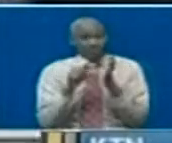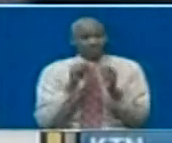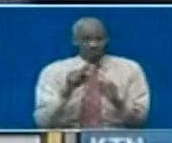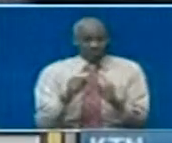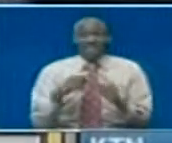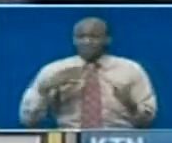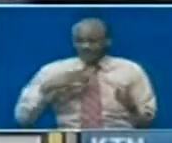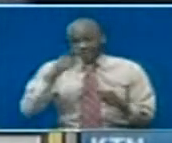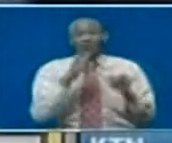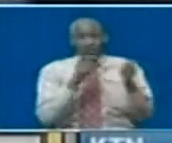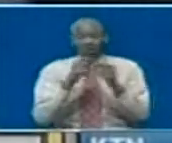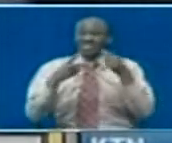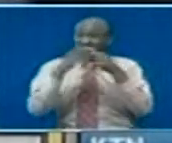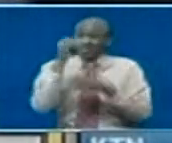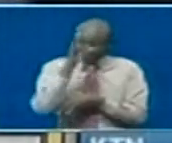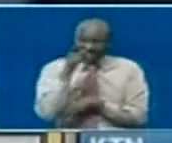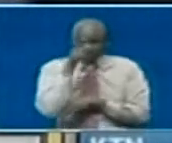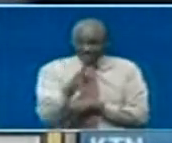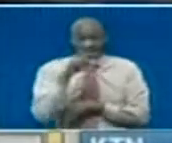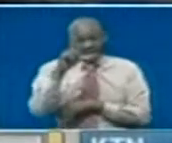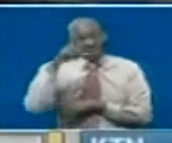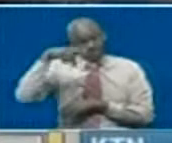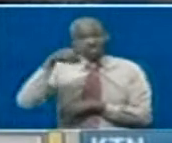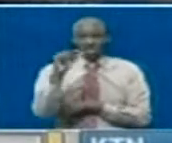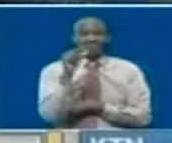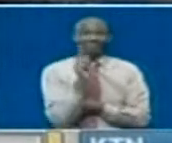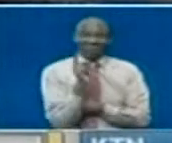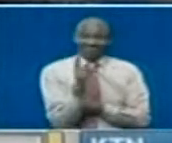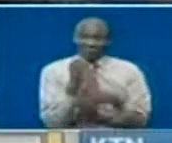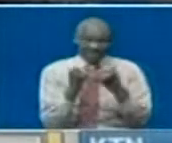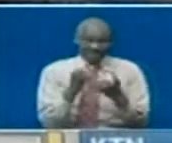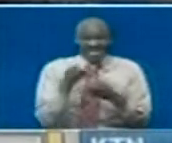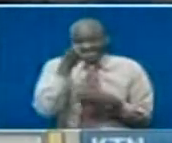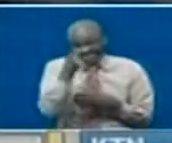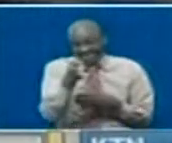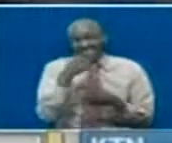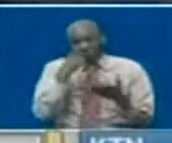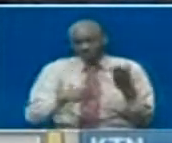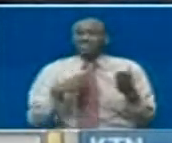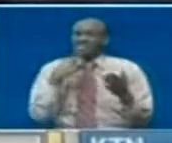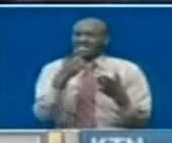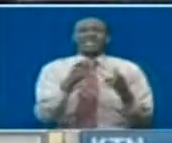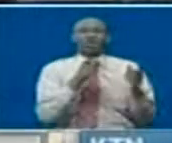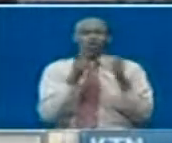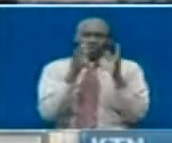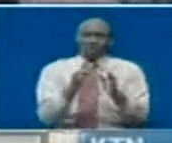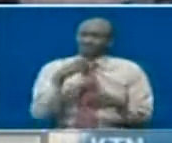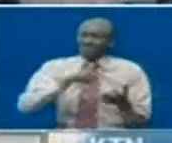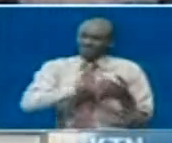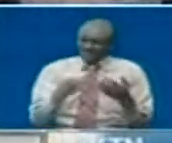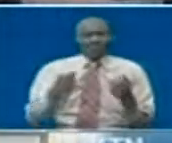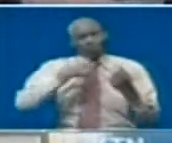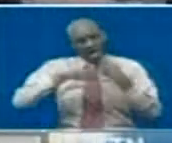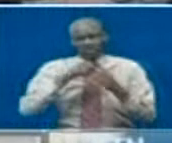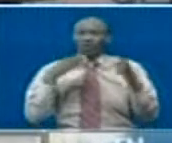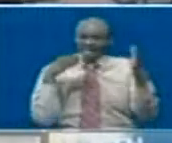cartels controlling 70% of the LPG business, Petroleum Institute of East Africa called out the regulator for failing to act on